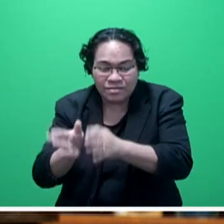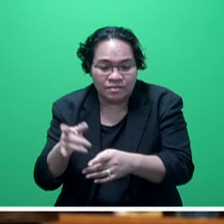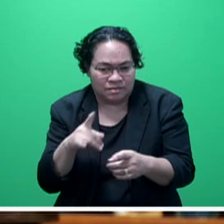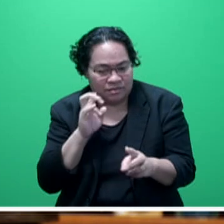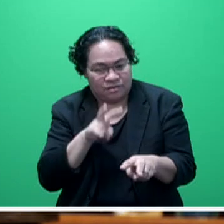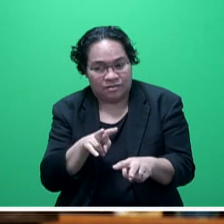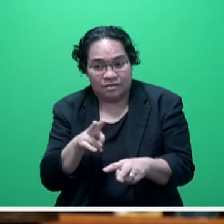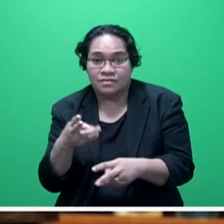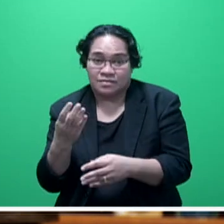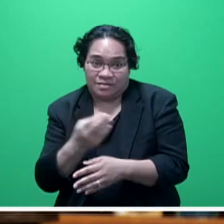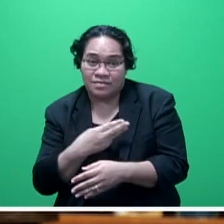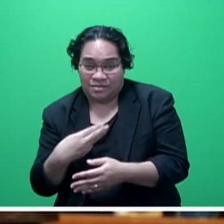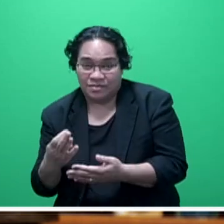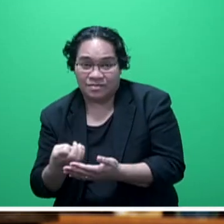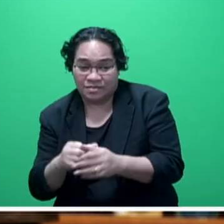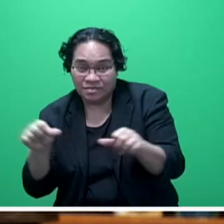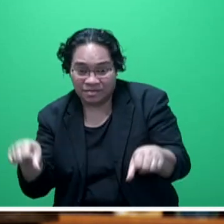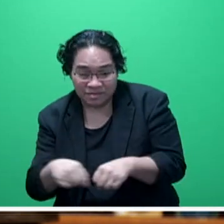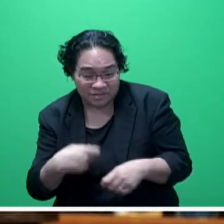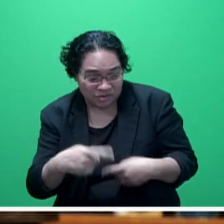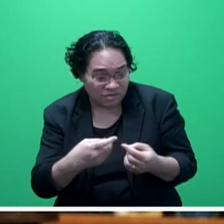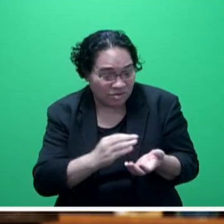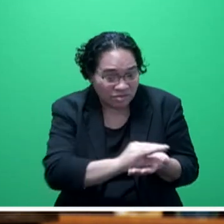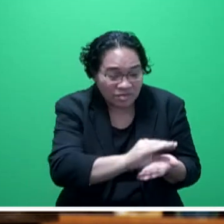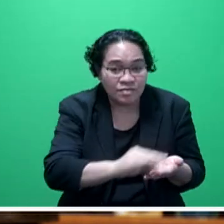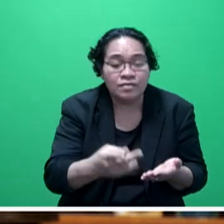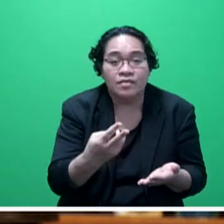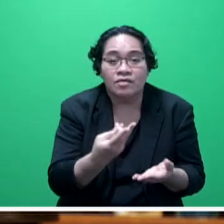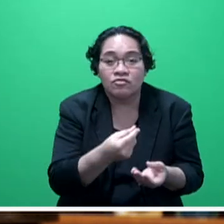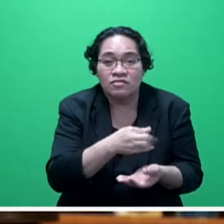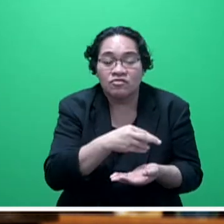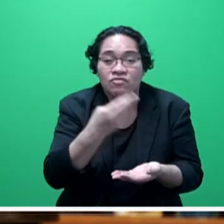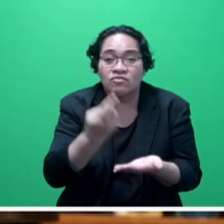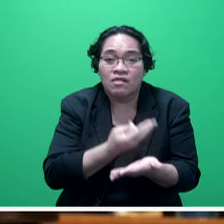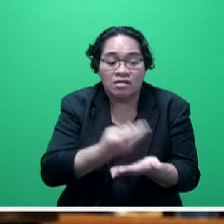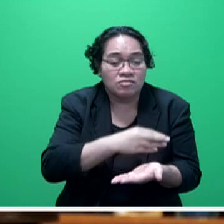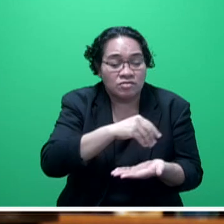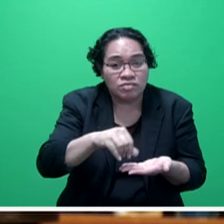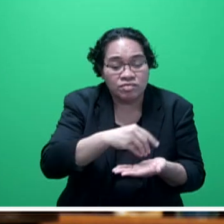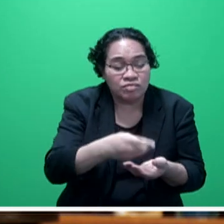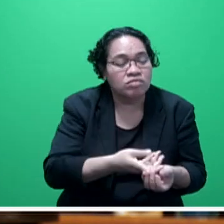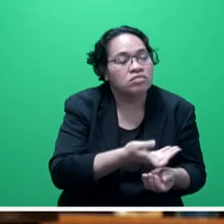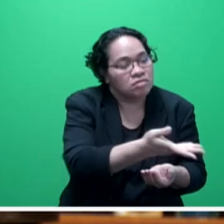to distribute 30 kg of rice seeds for planting to farmers